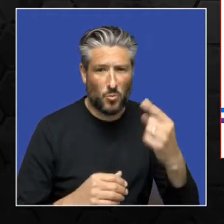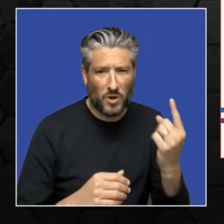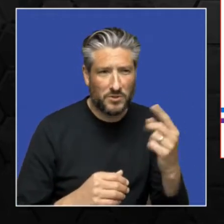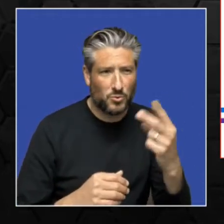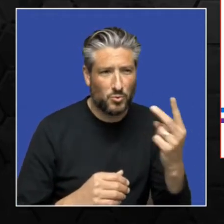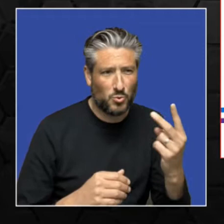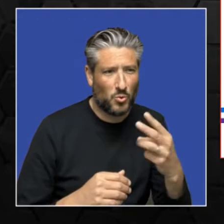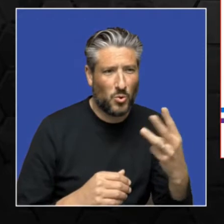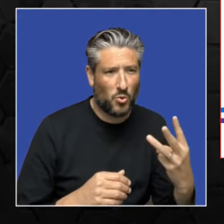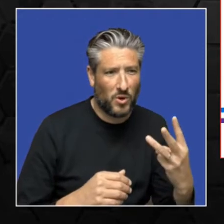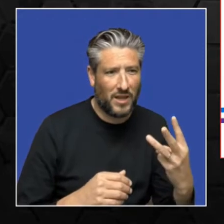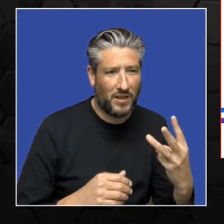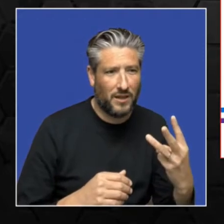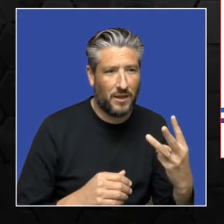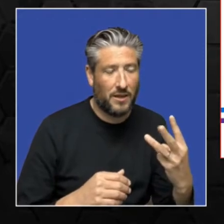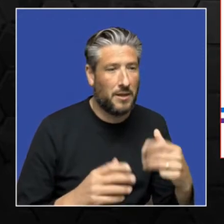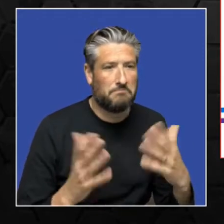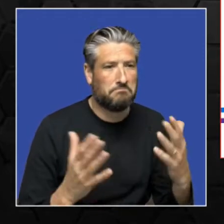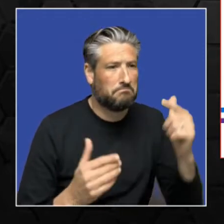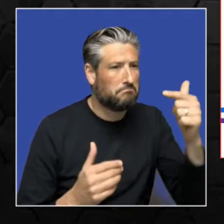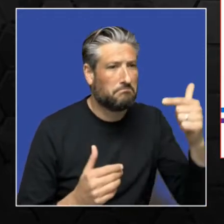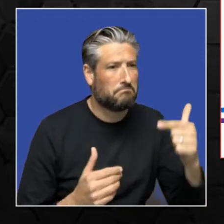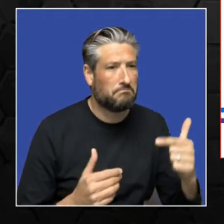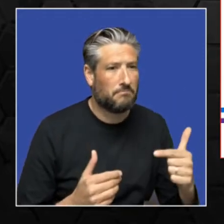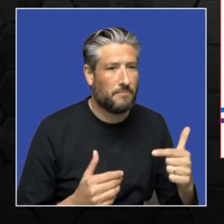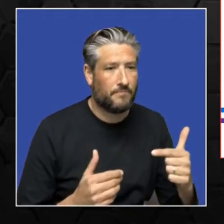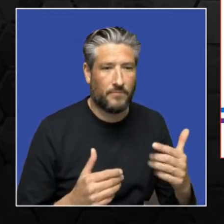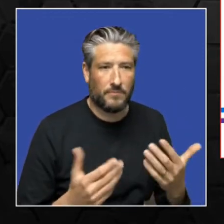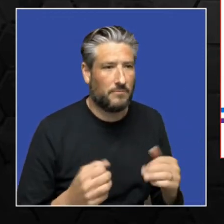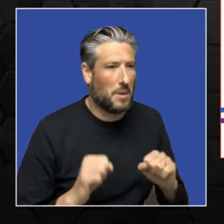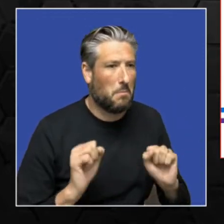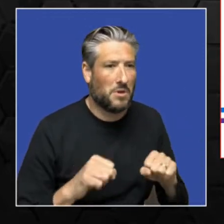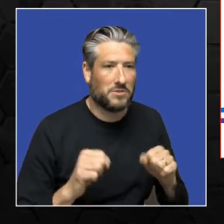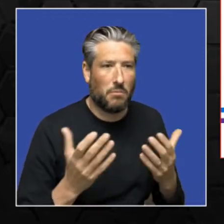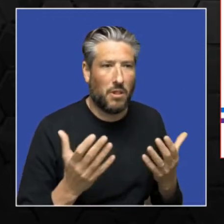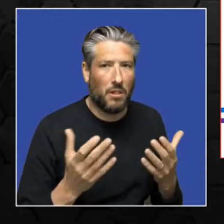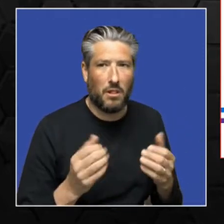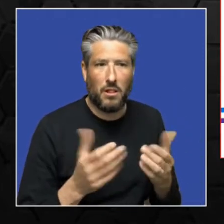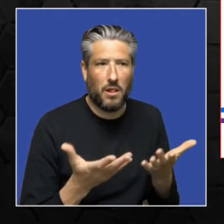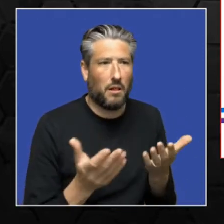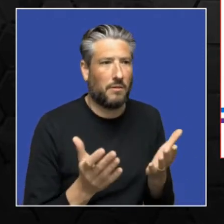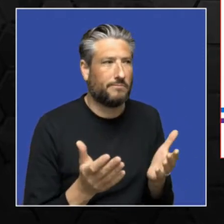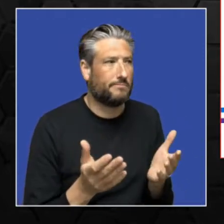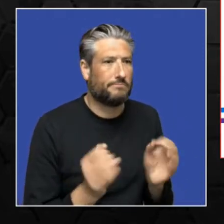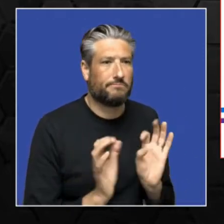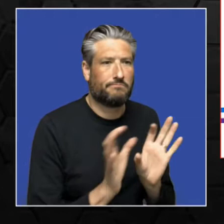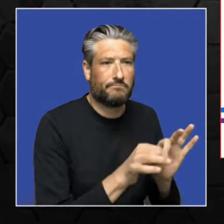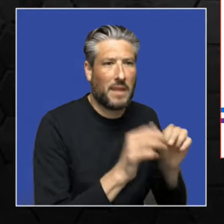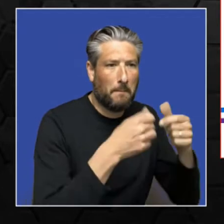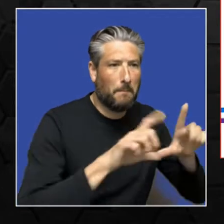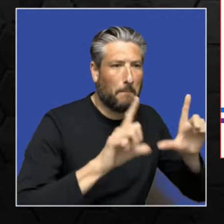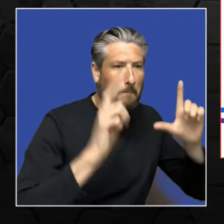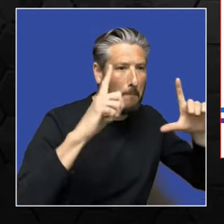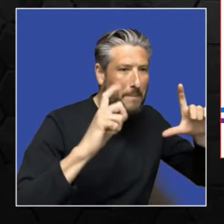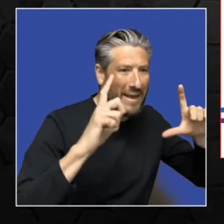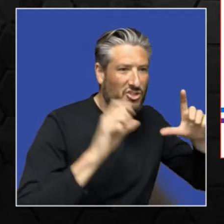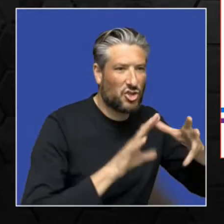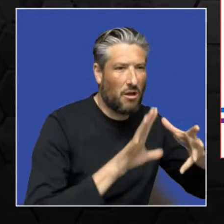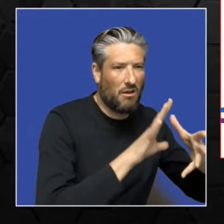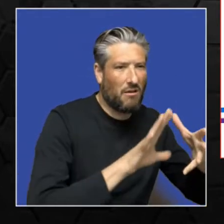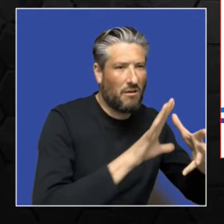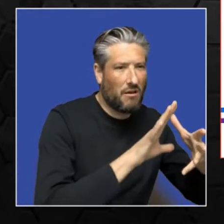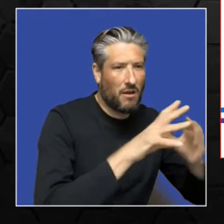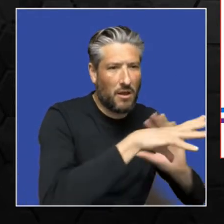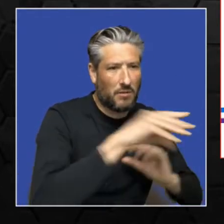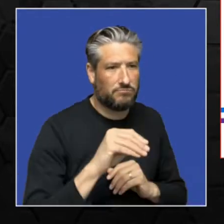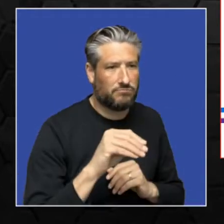be anything. Maybe it could be pixels of an image, or it could be features that describe a certain